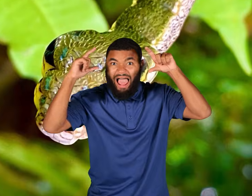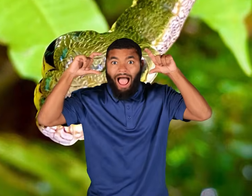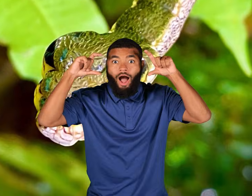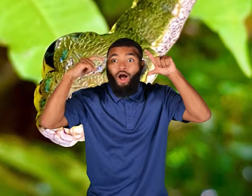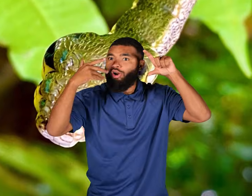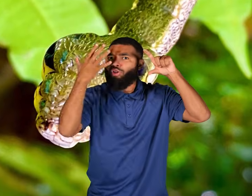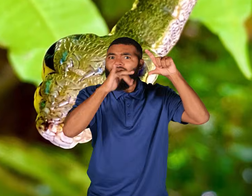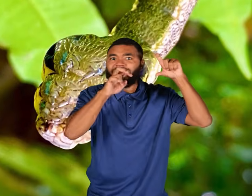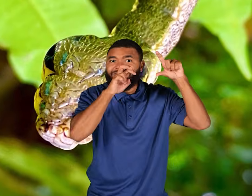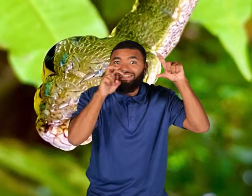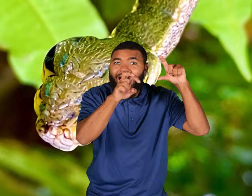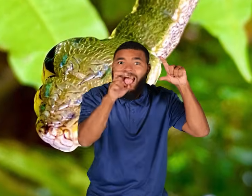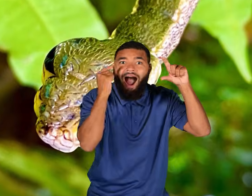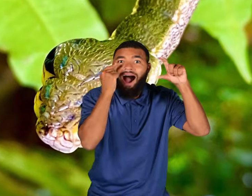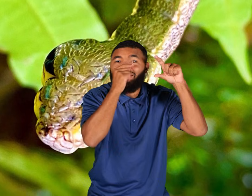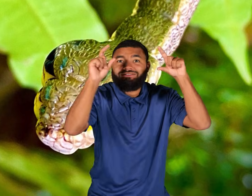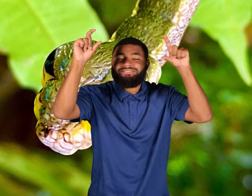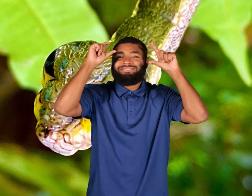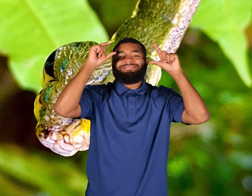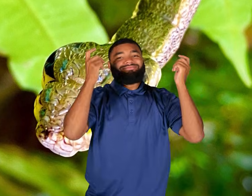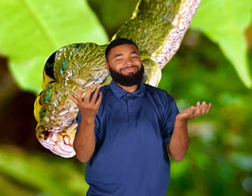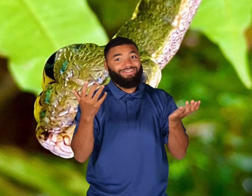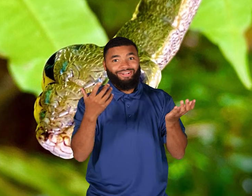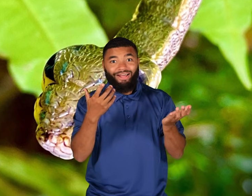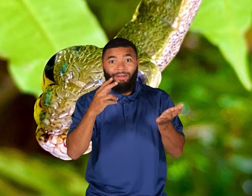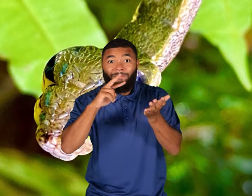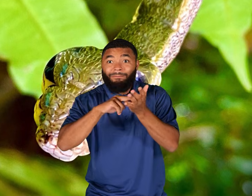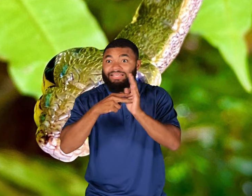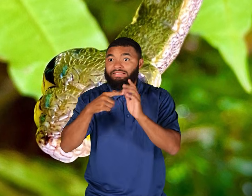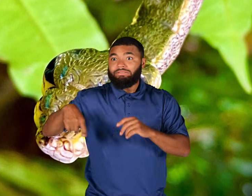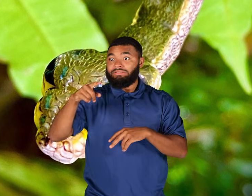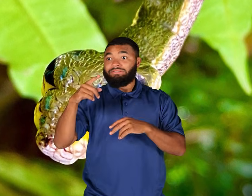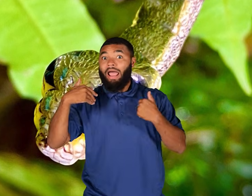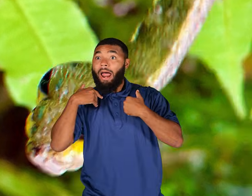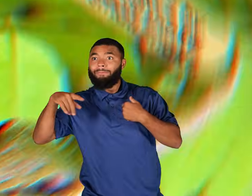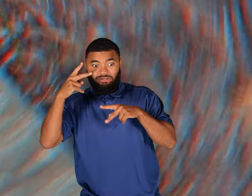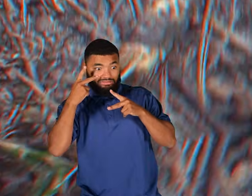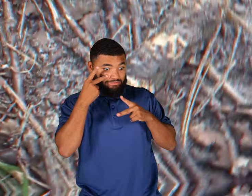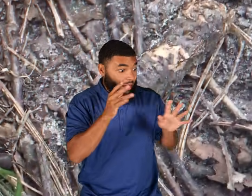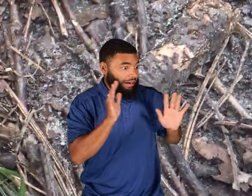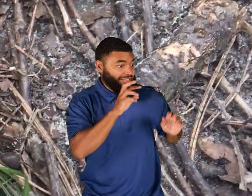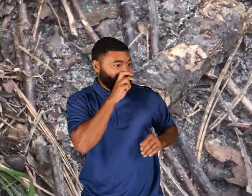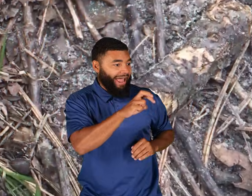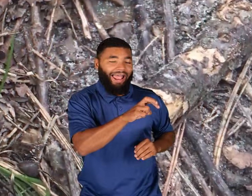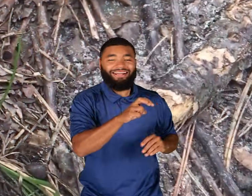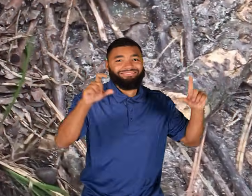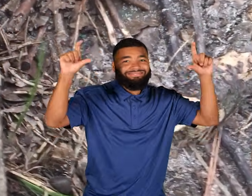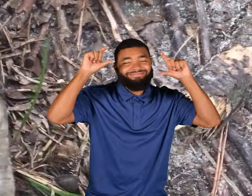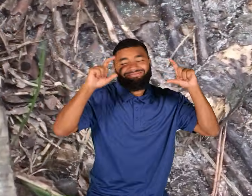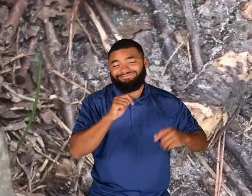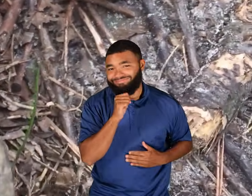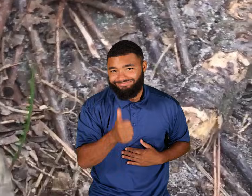These false eyes scare away predators by making the caterpillar look like a small snake. If the caterpillar